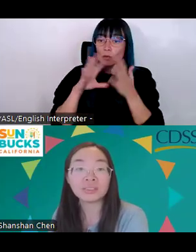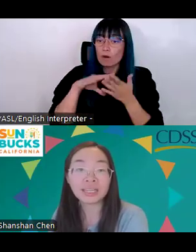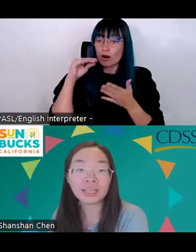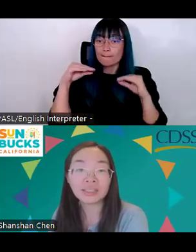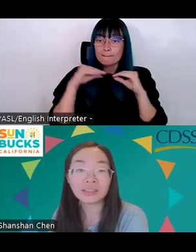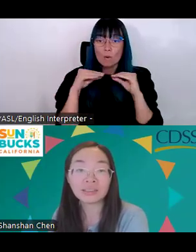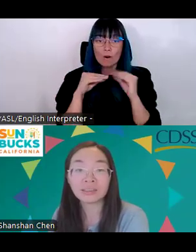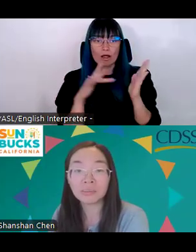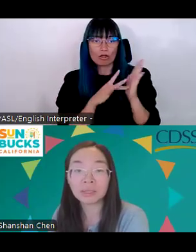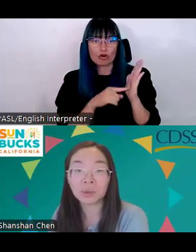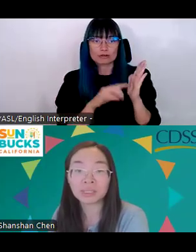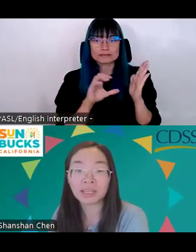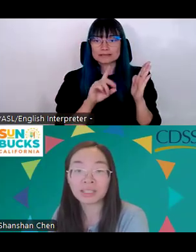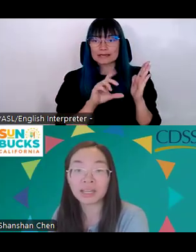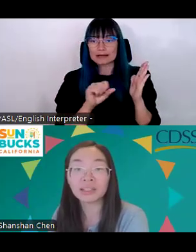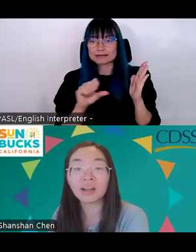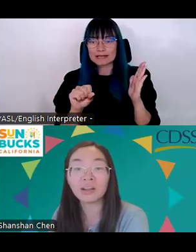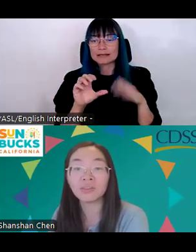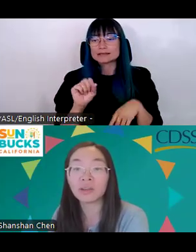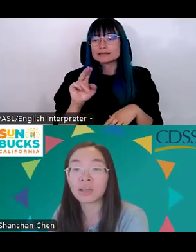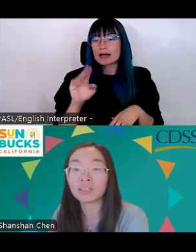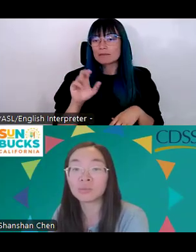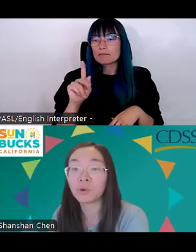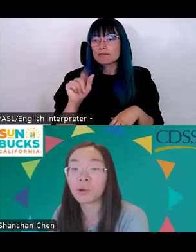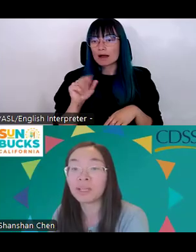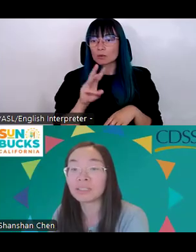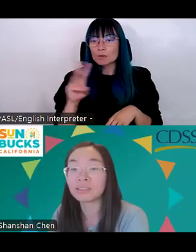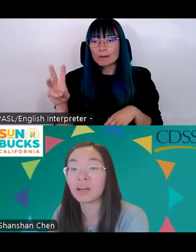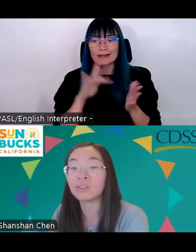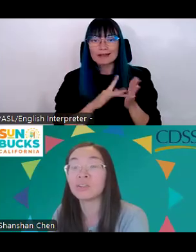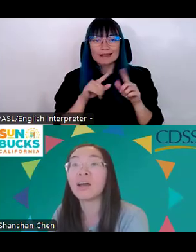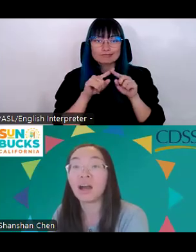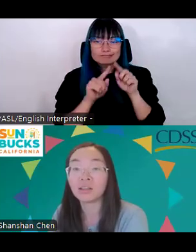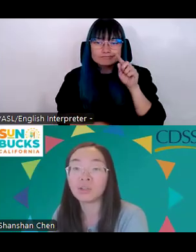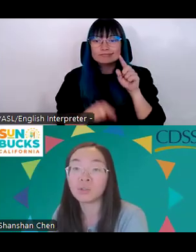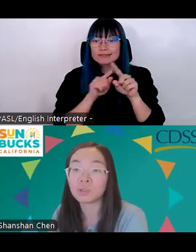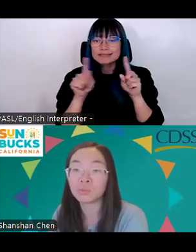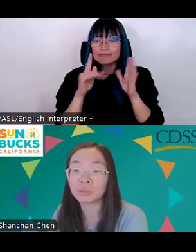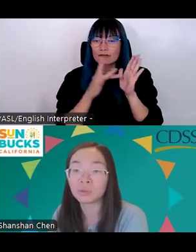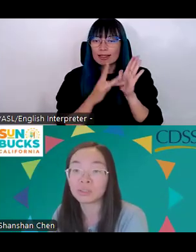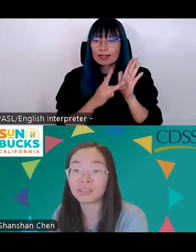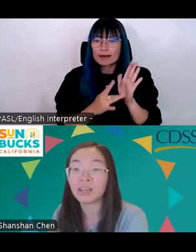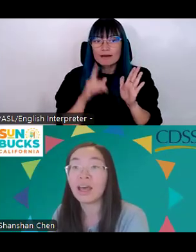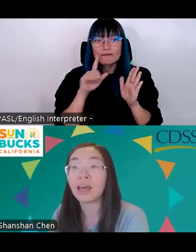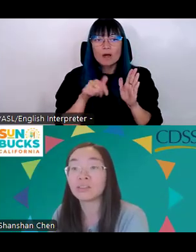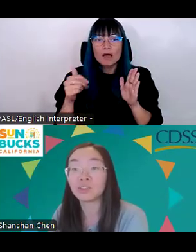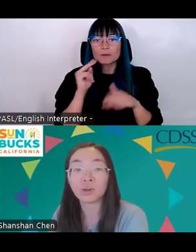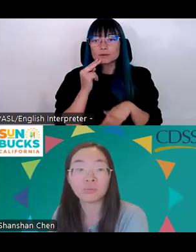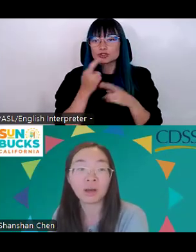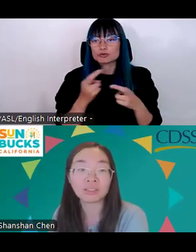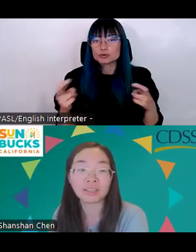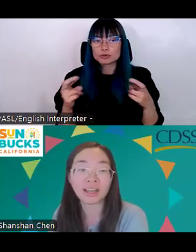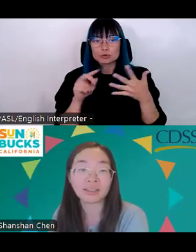go to the CDSS Sandbox website and click on the various program links under Other Nutrition Resources,